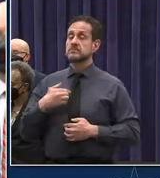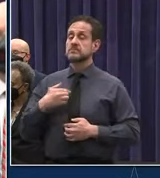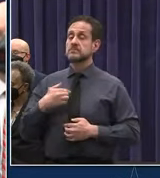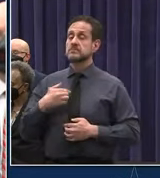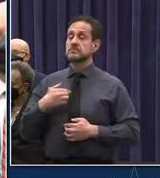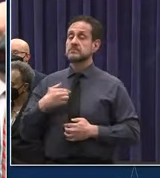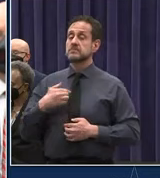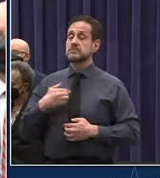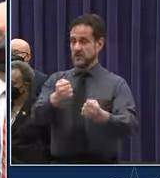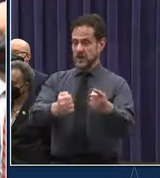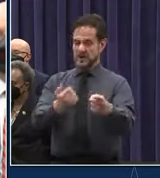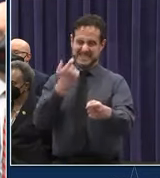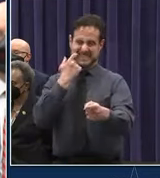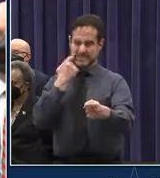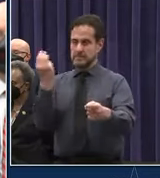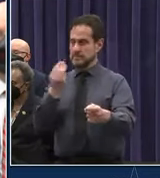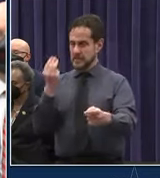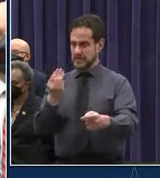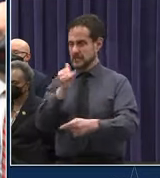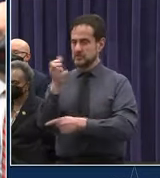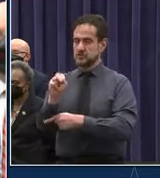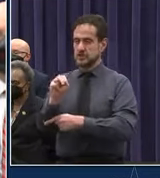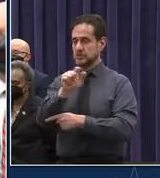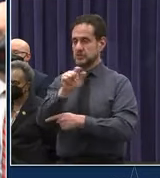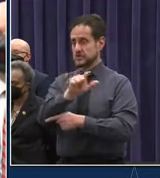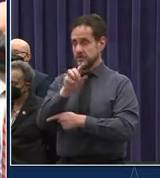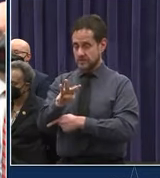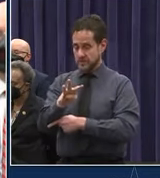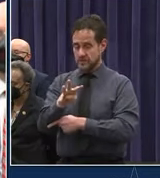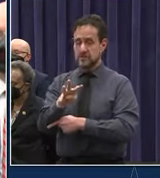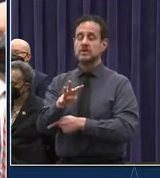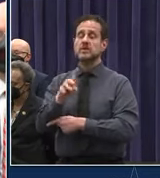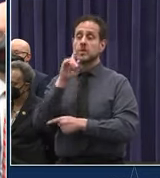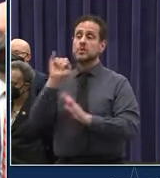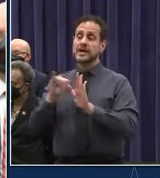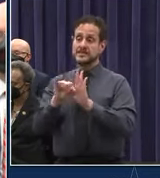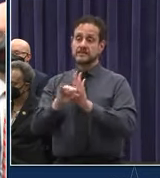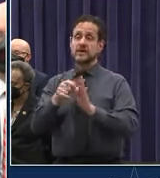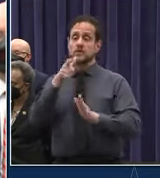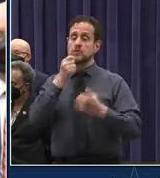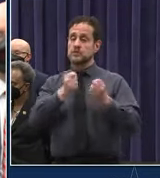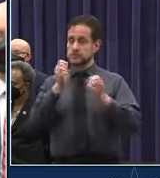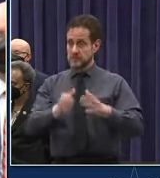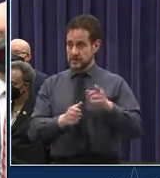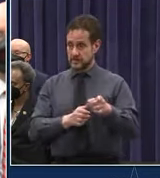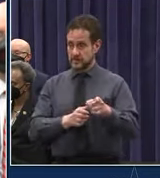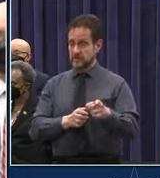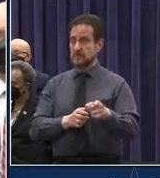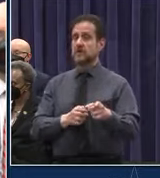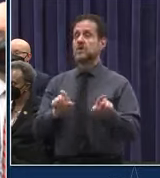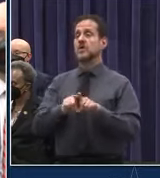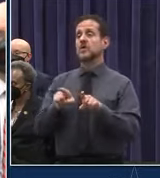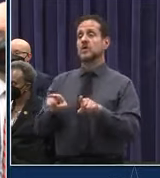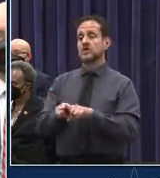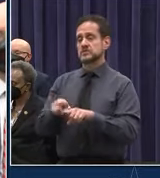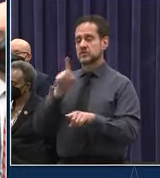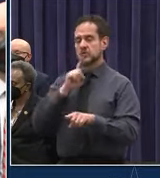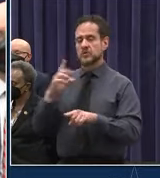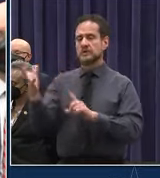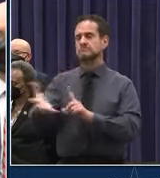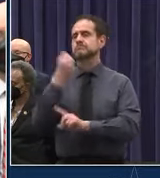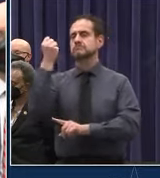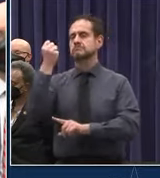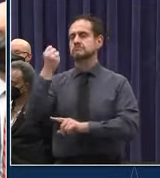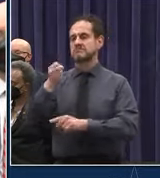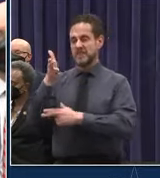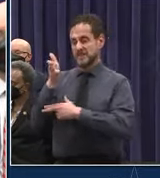Monday, this past Monday, January 24th, and identified the driver of the vehicle. We also seized the handgun